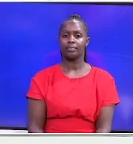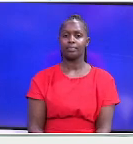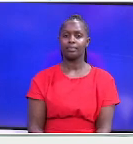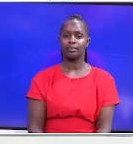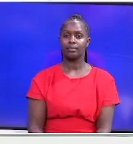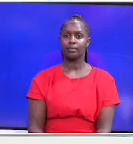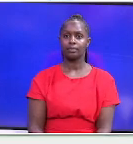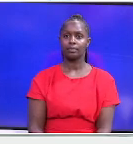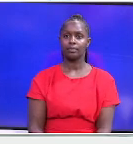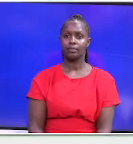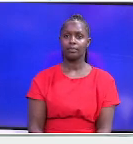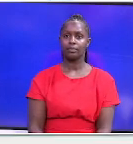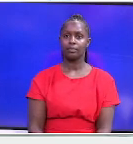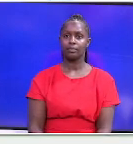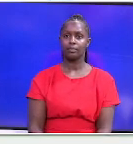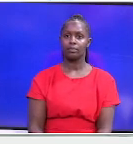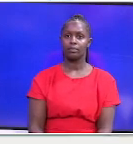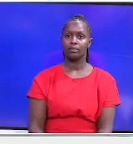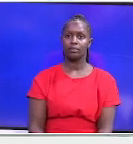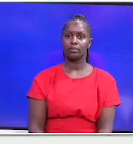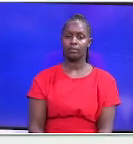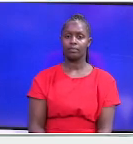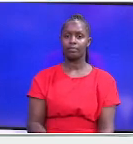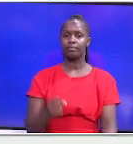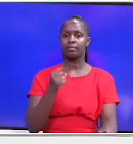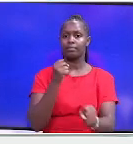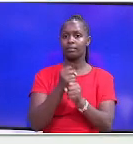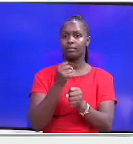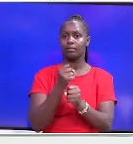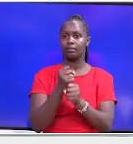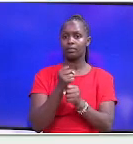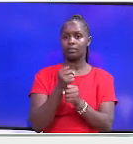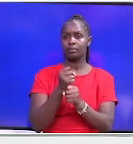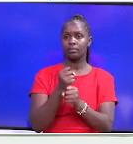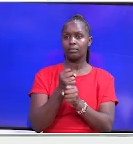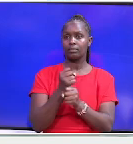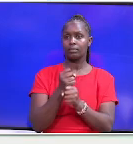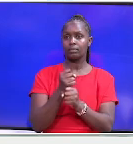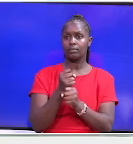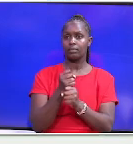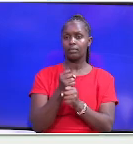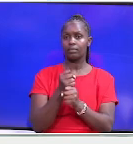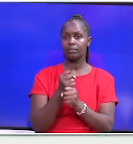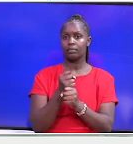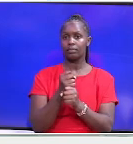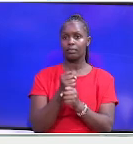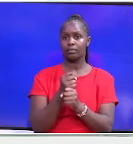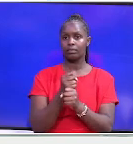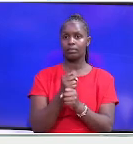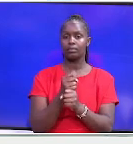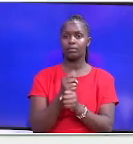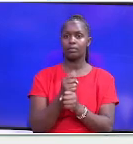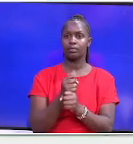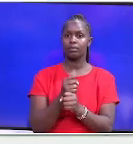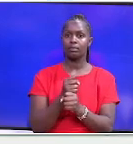to exploit Kenya. So you need to work out on that issue of how will this report, particularly for public land. Sure. How will